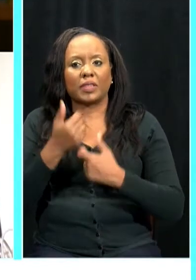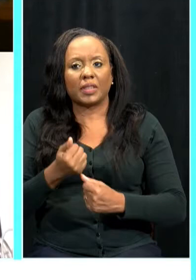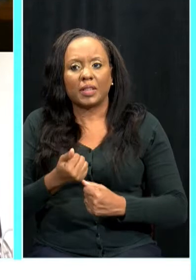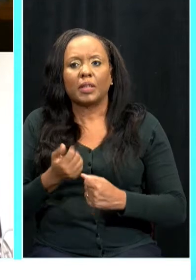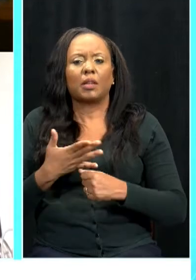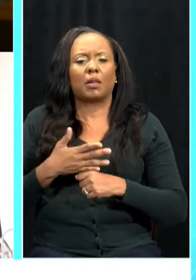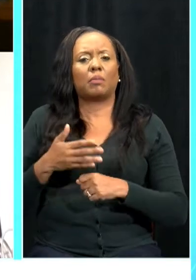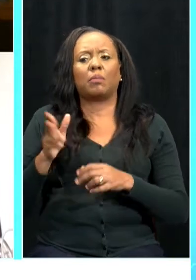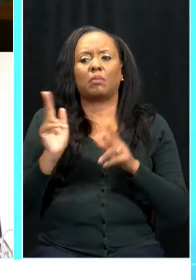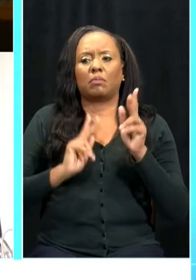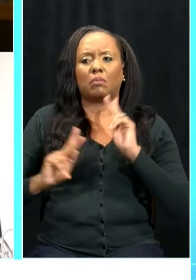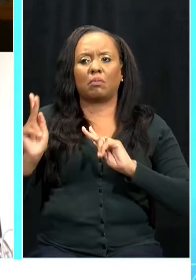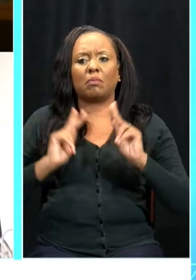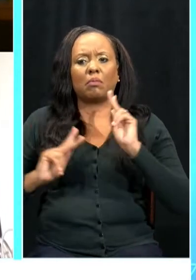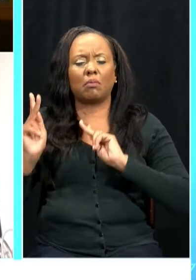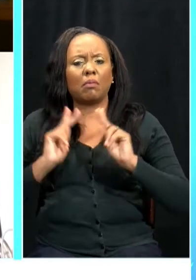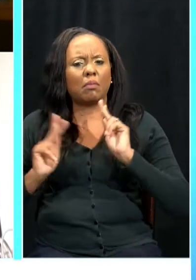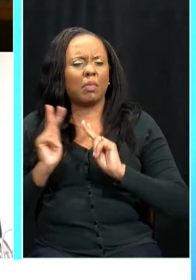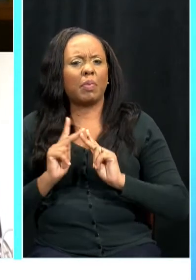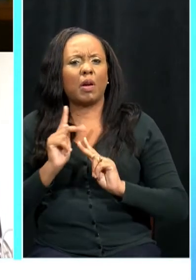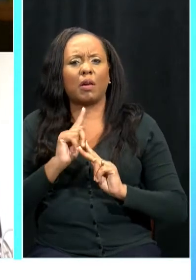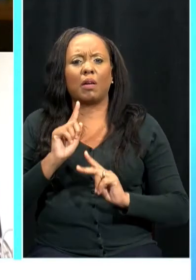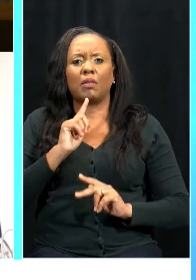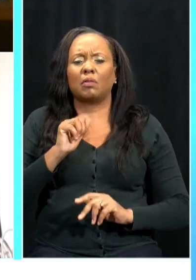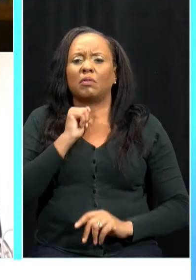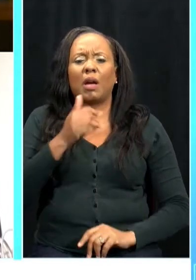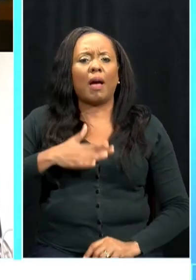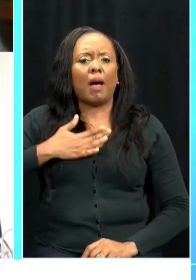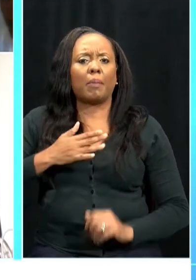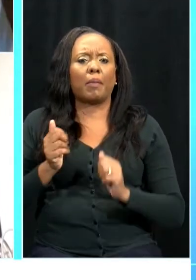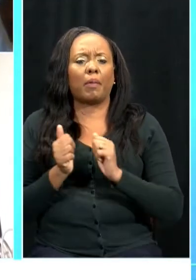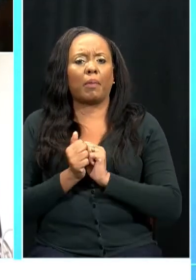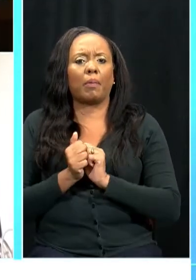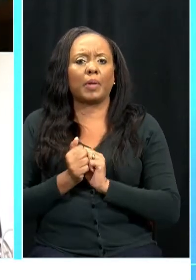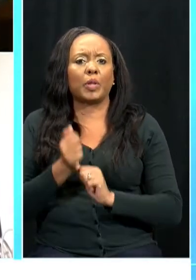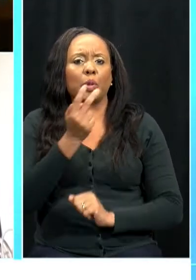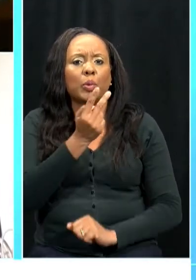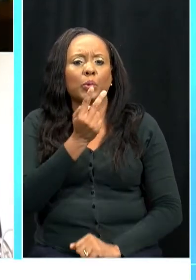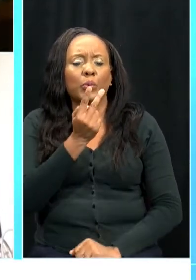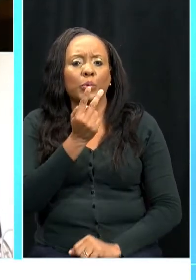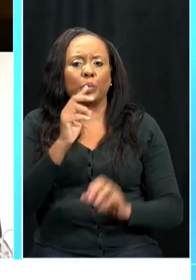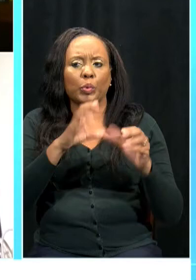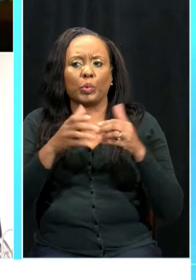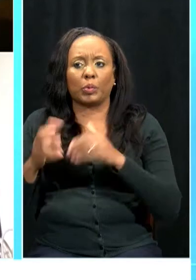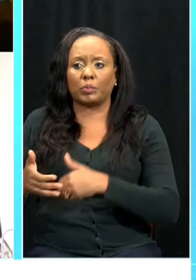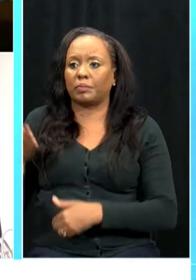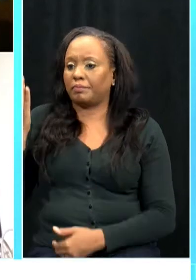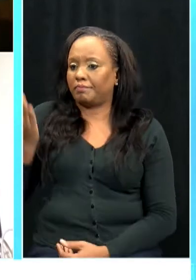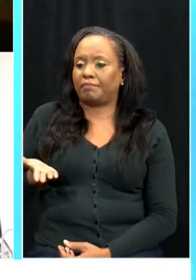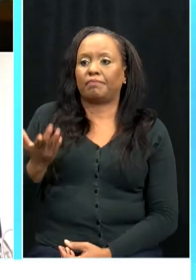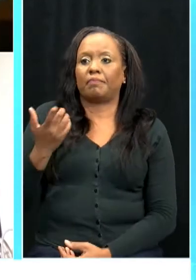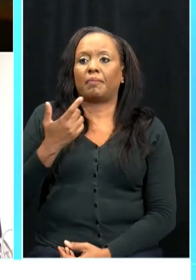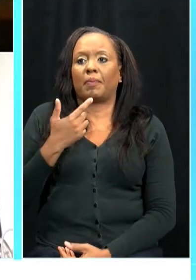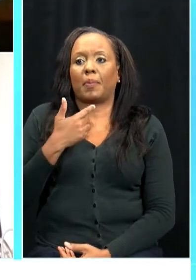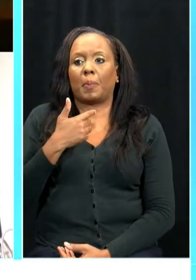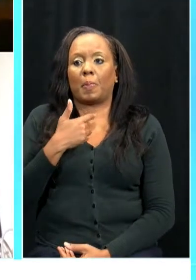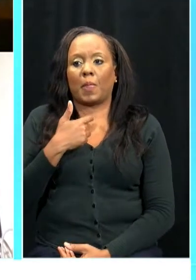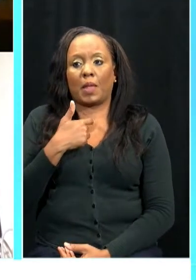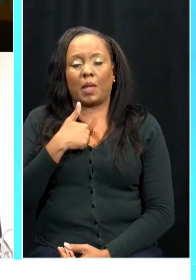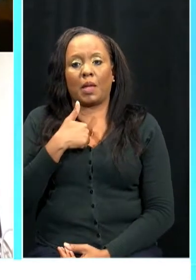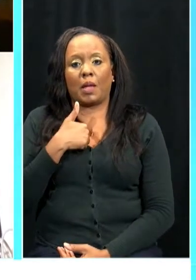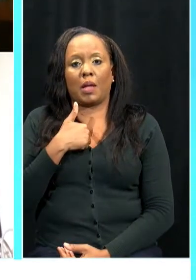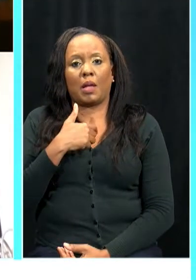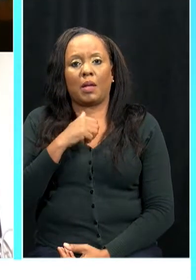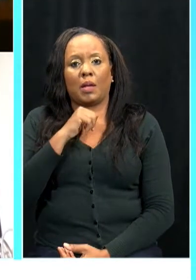system allows for that, no? Well, I wouldn't go as far as saying that they're ready to change the government the way